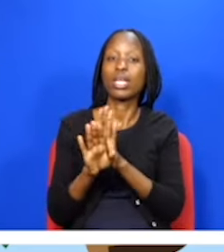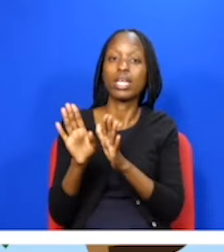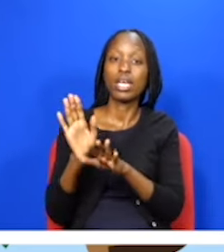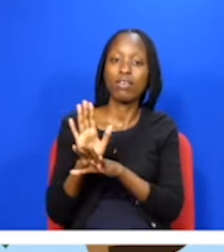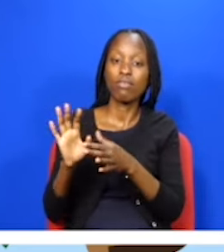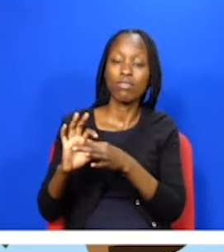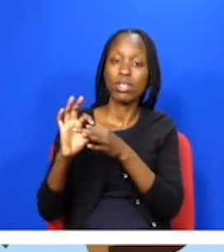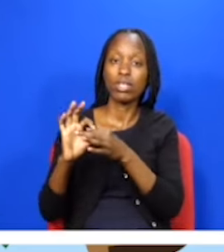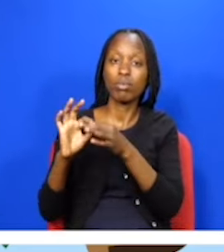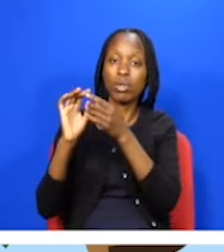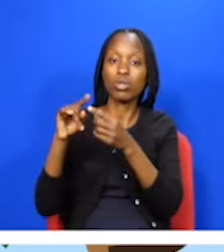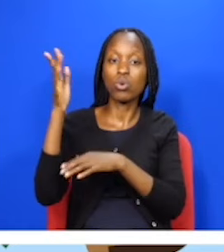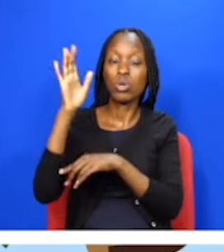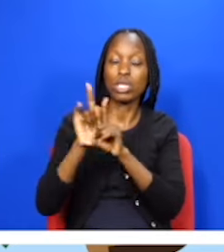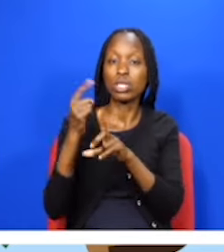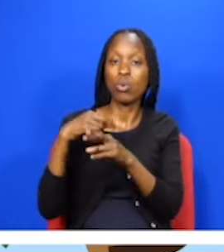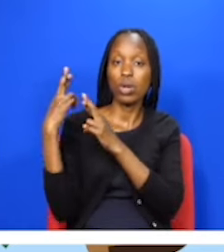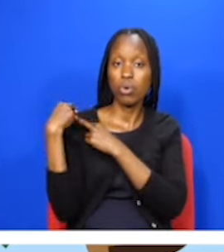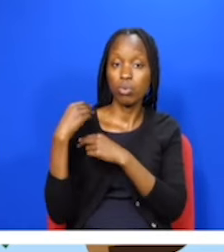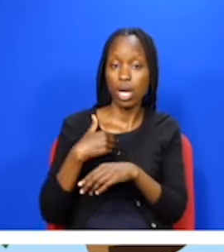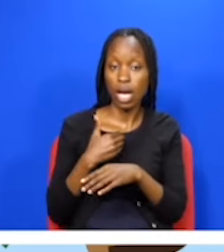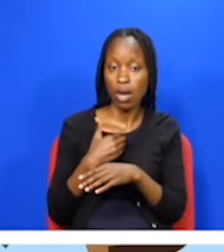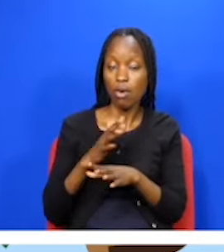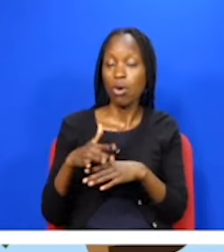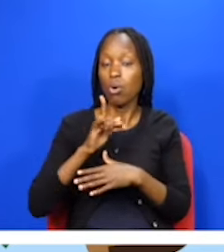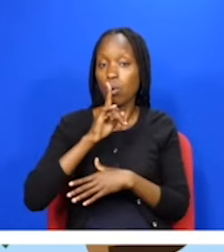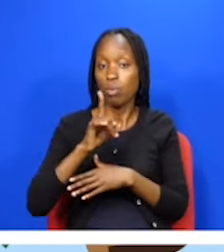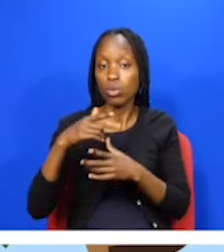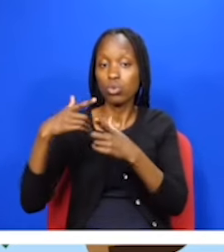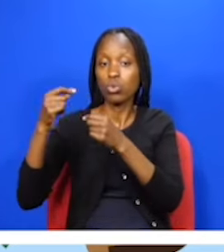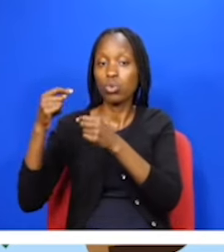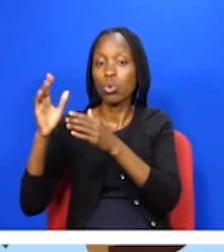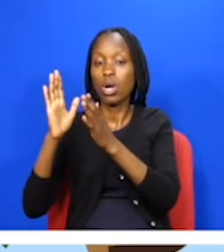we have the responsibility or the command to go out and